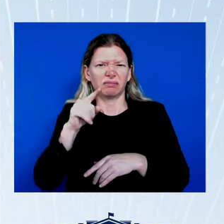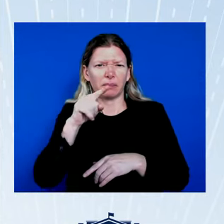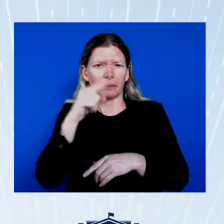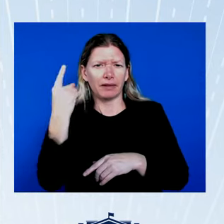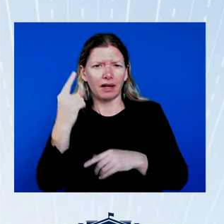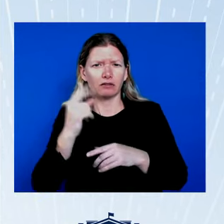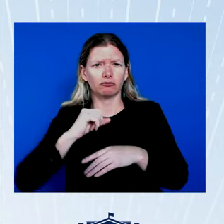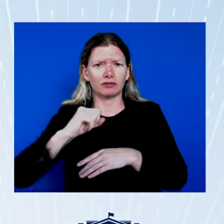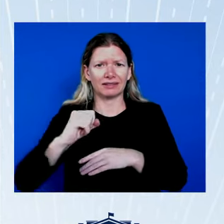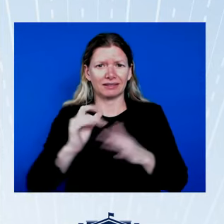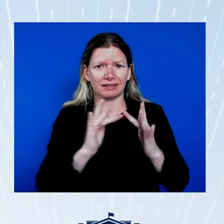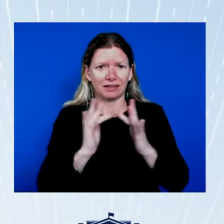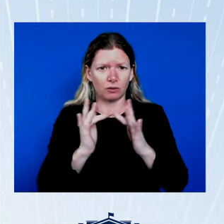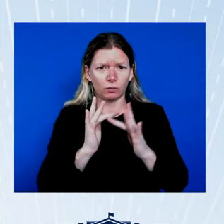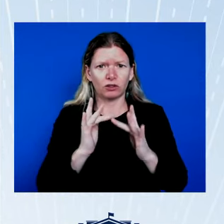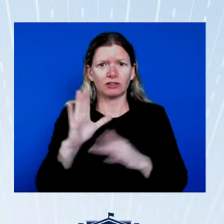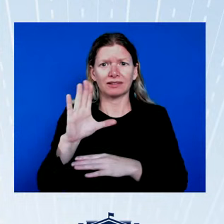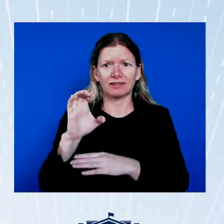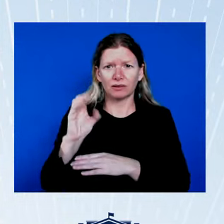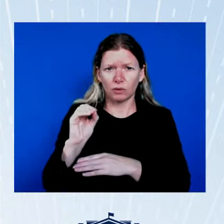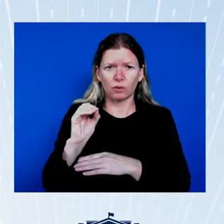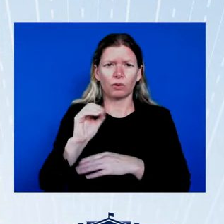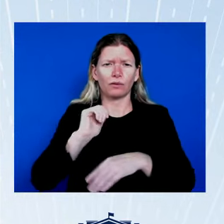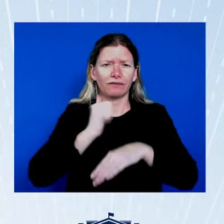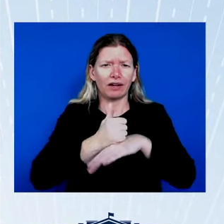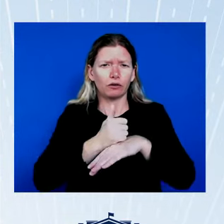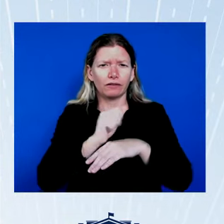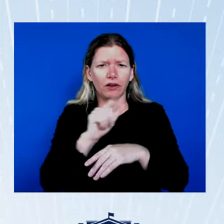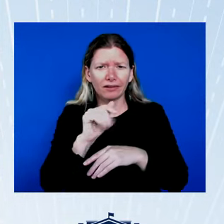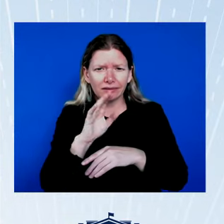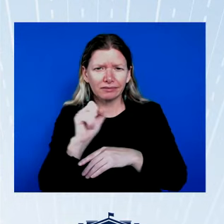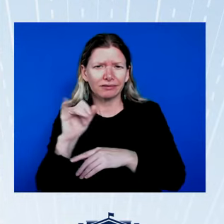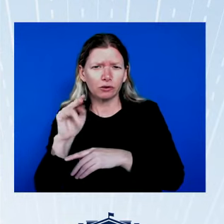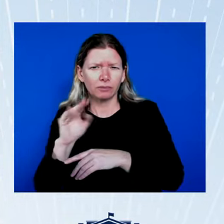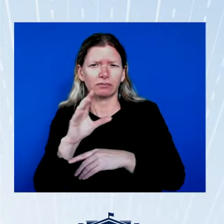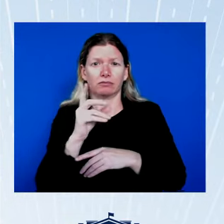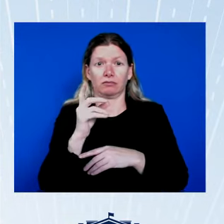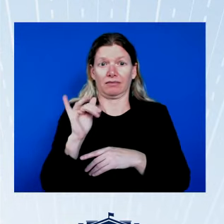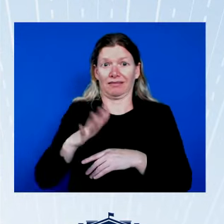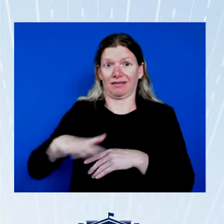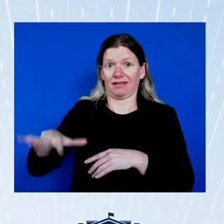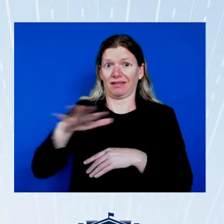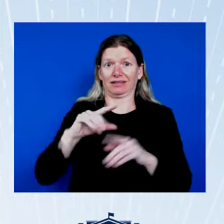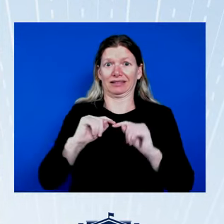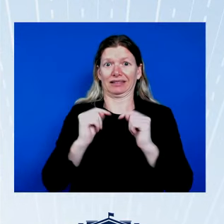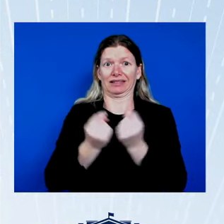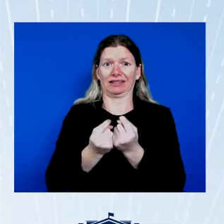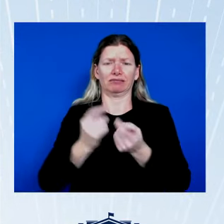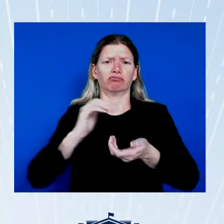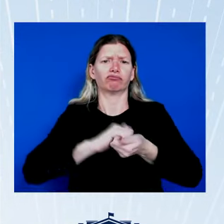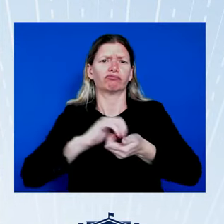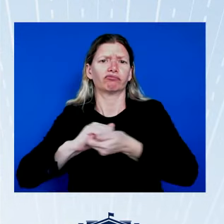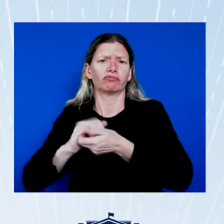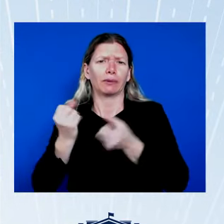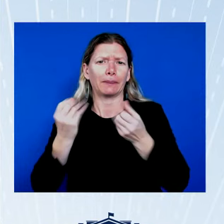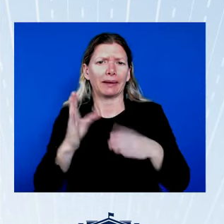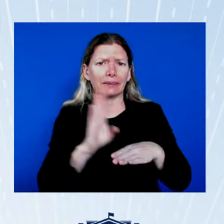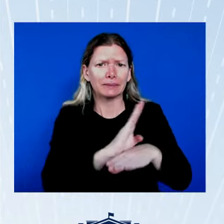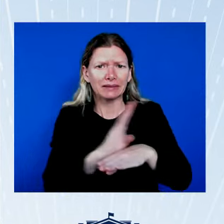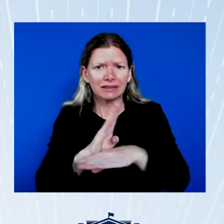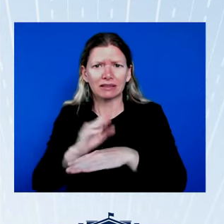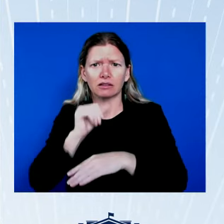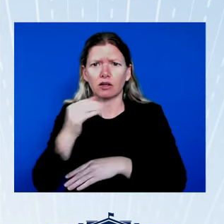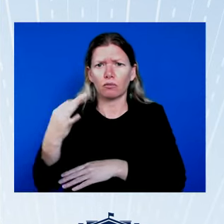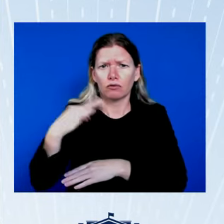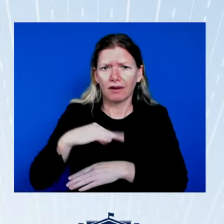nonprofits, government on organizational, professional, and personal development that advances racial justice and builds resilience. And then last but